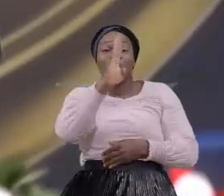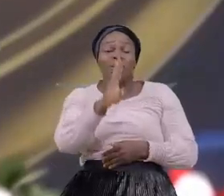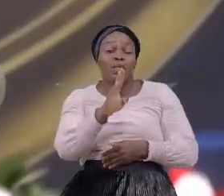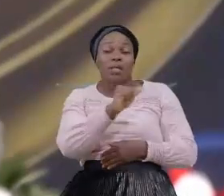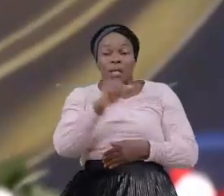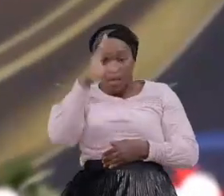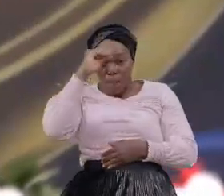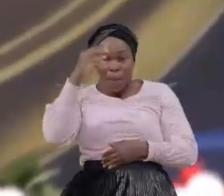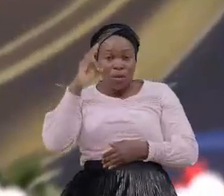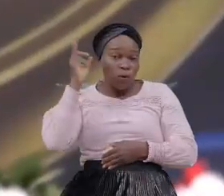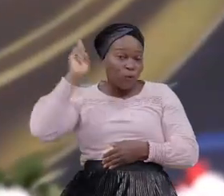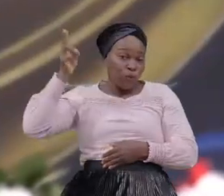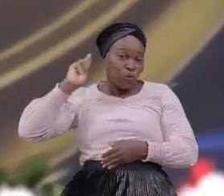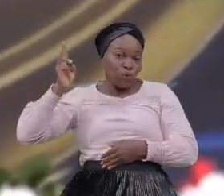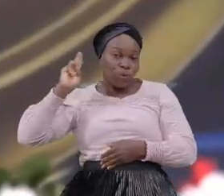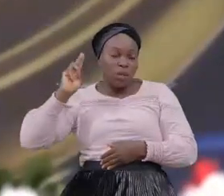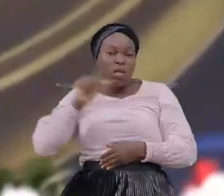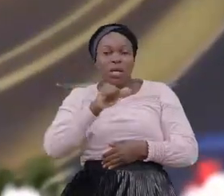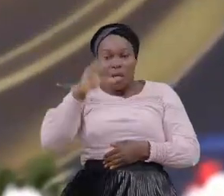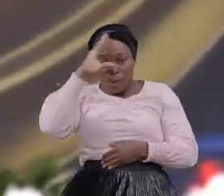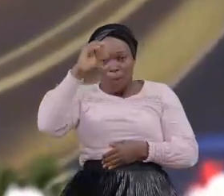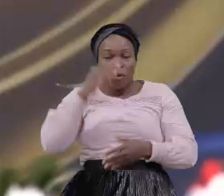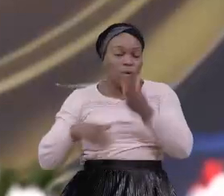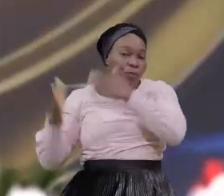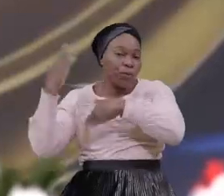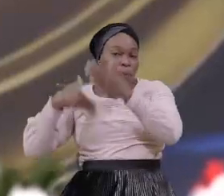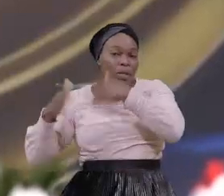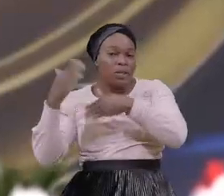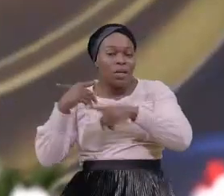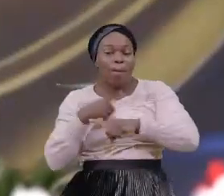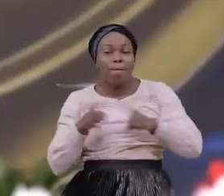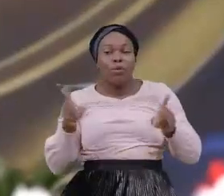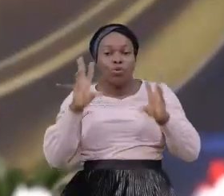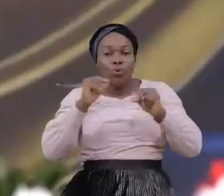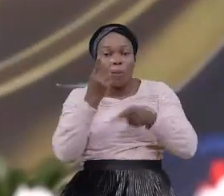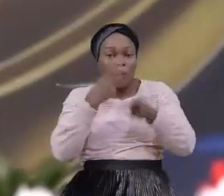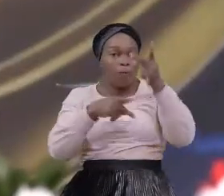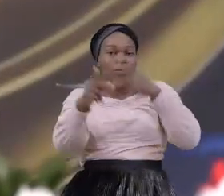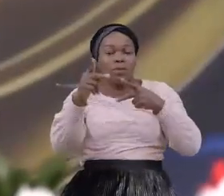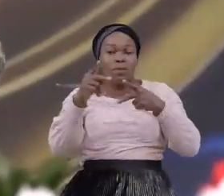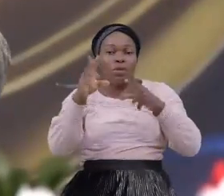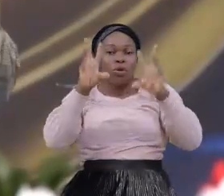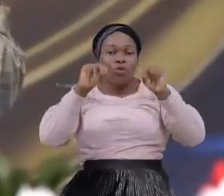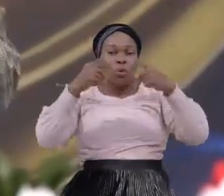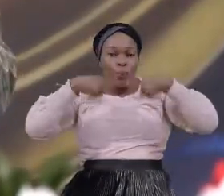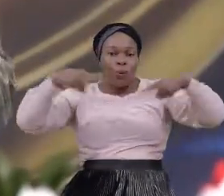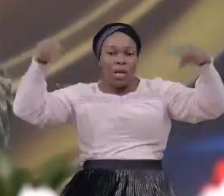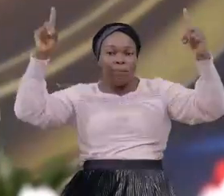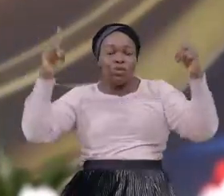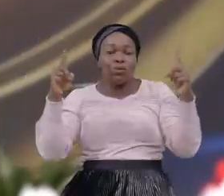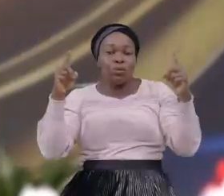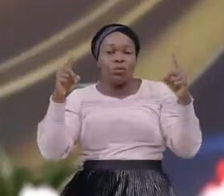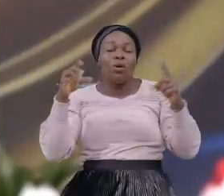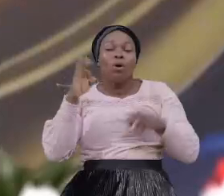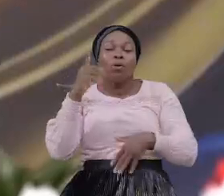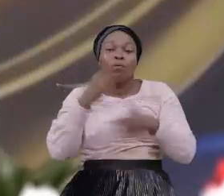a man of the past, but no prophecy, no proclamation of what has